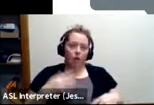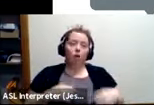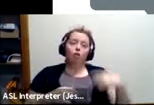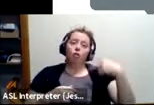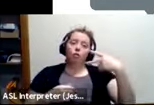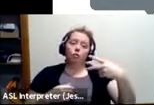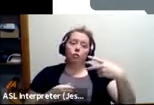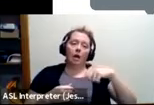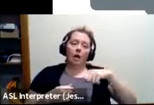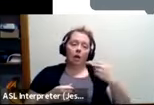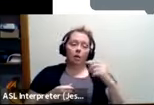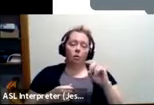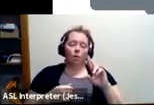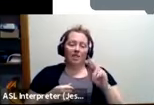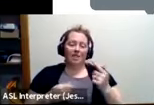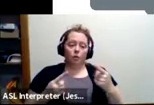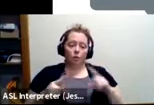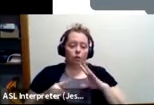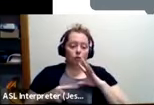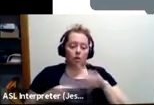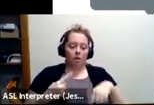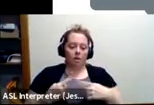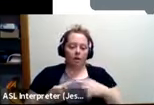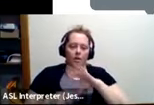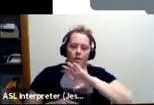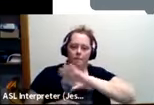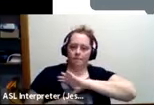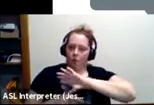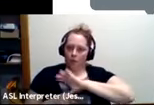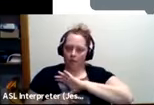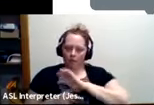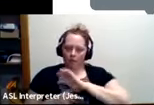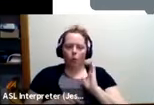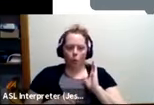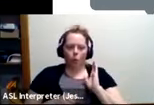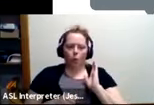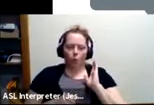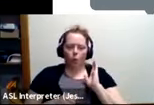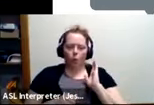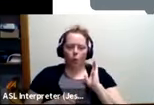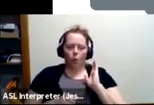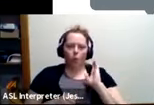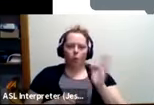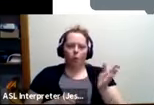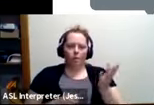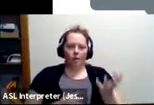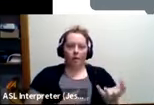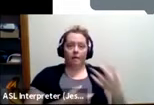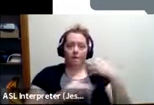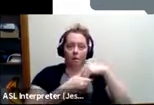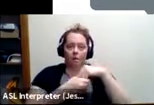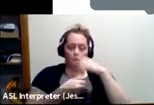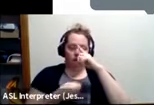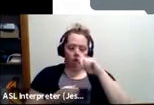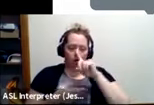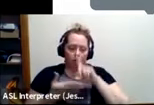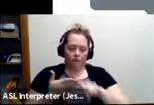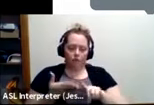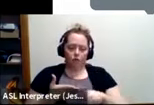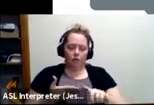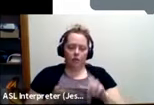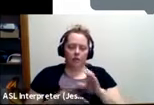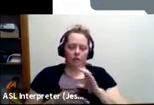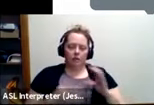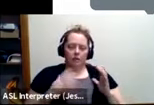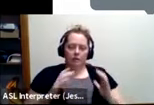talking about the police, will be involved in an investigation. Those are the Citizen Police Review Board and the